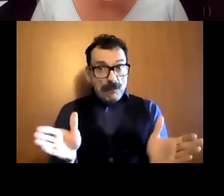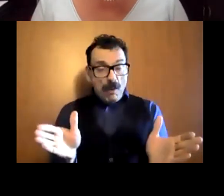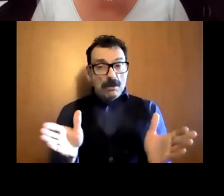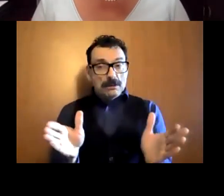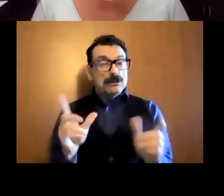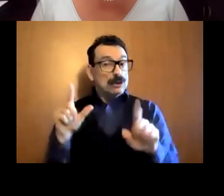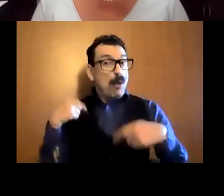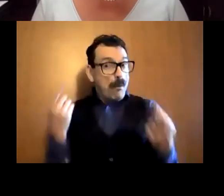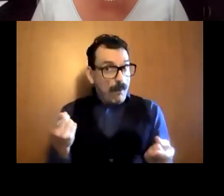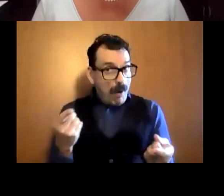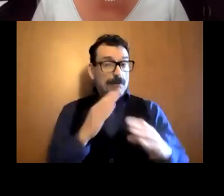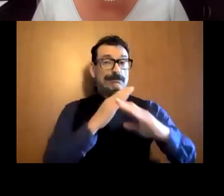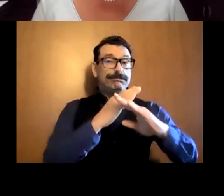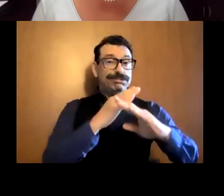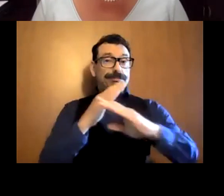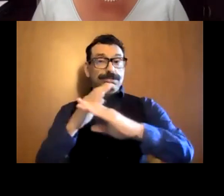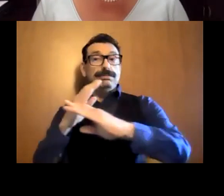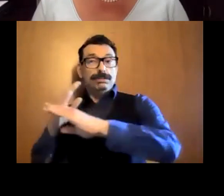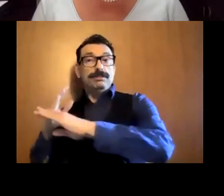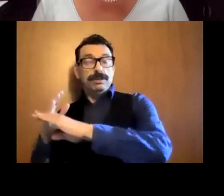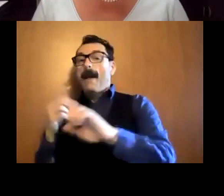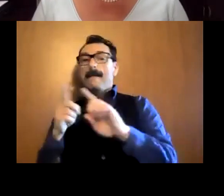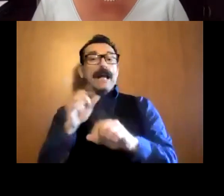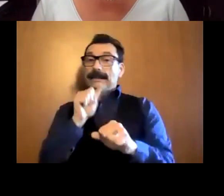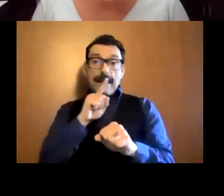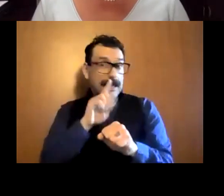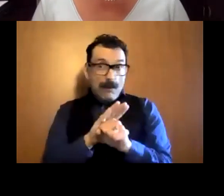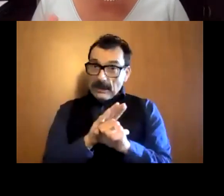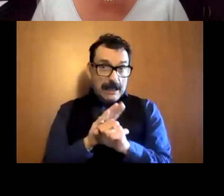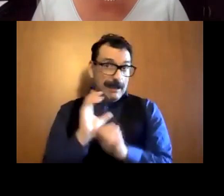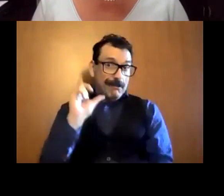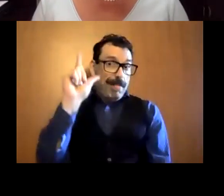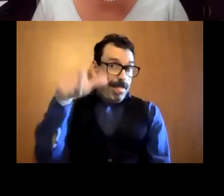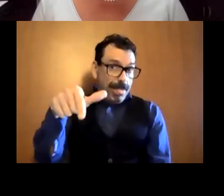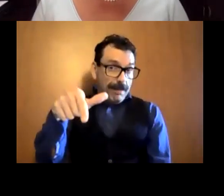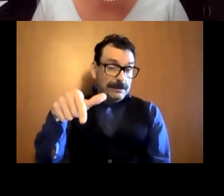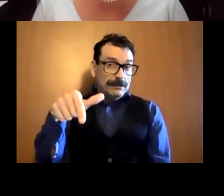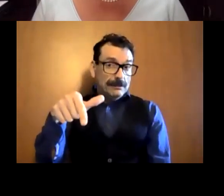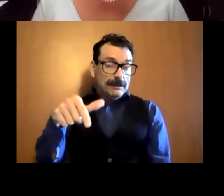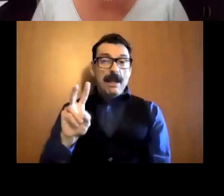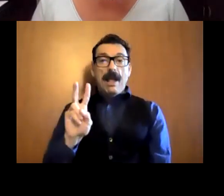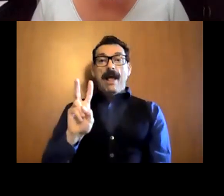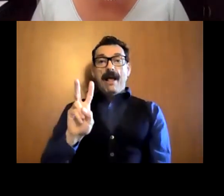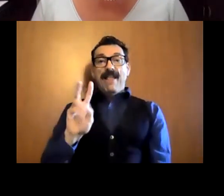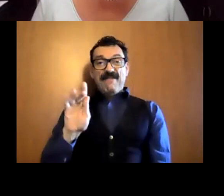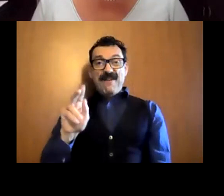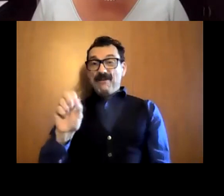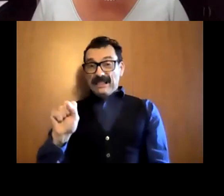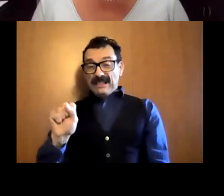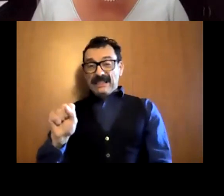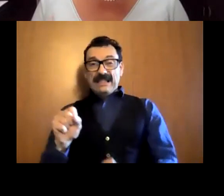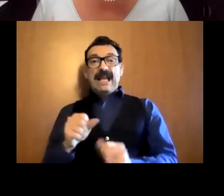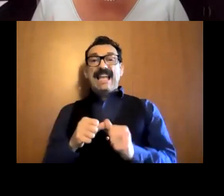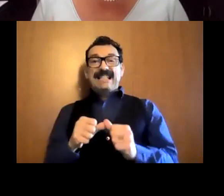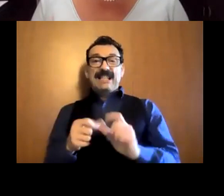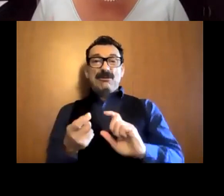guaranteed in the future. The virus continues to mutate. And so it's possible it could spin off a mutation that is not protected by the virus.